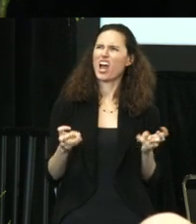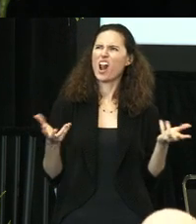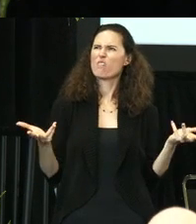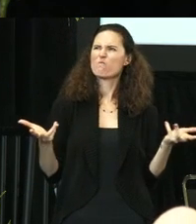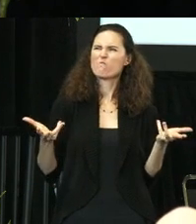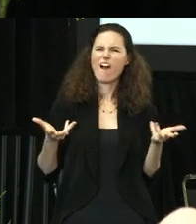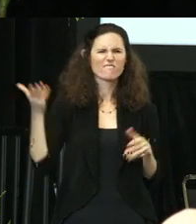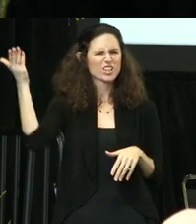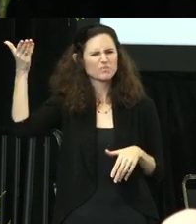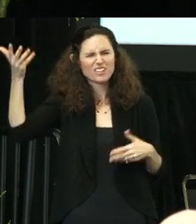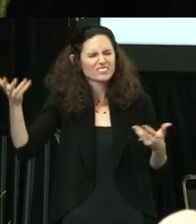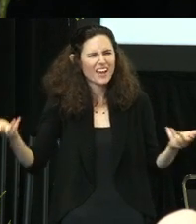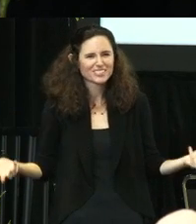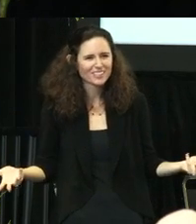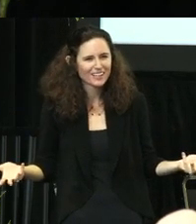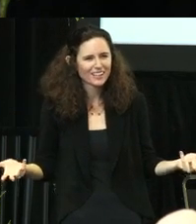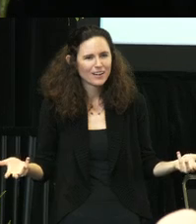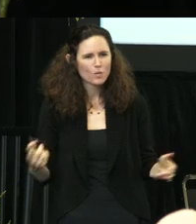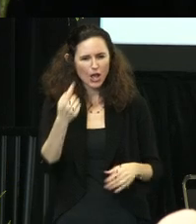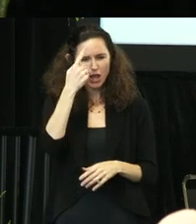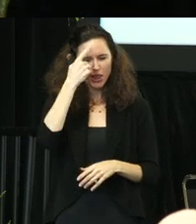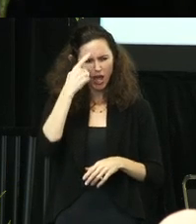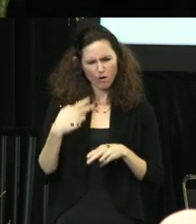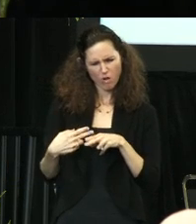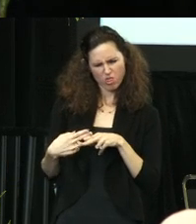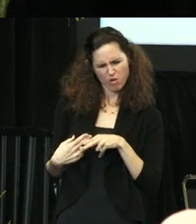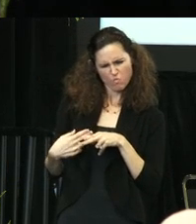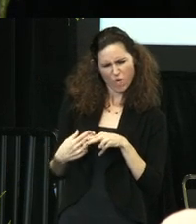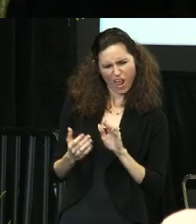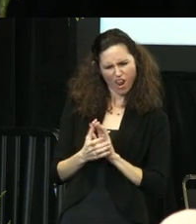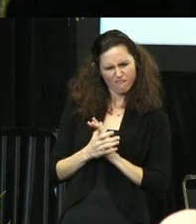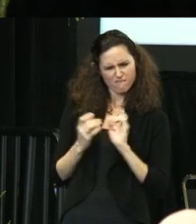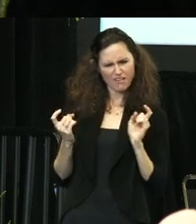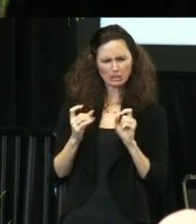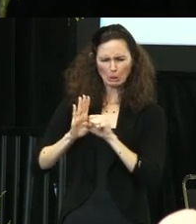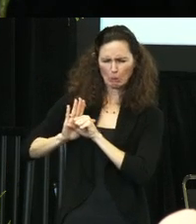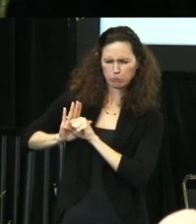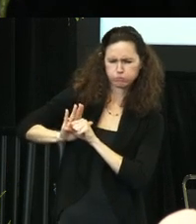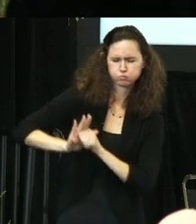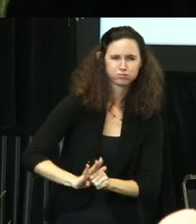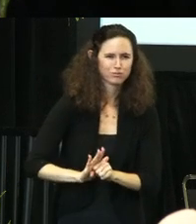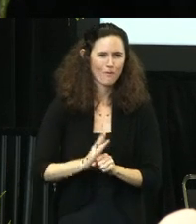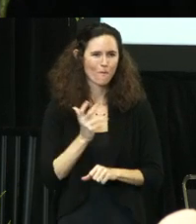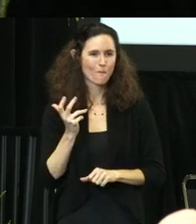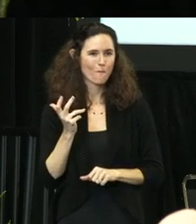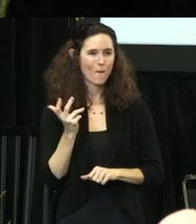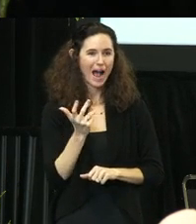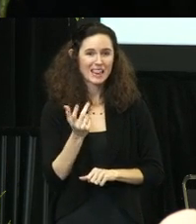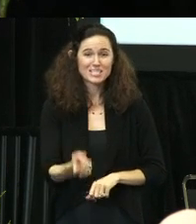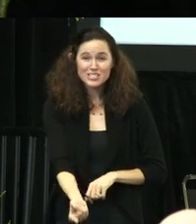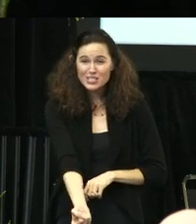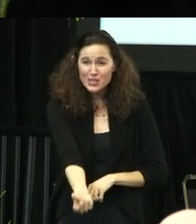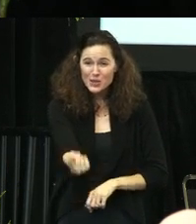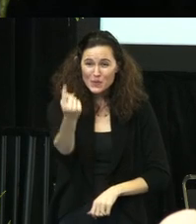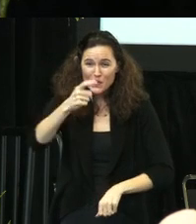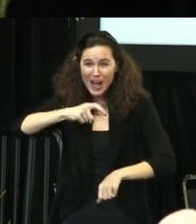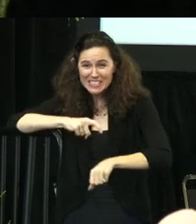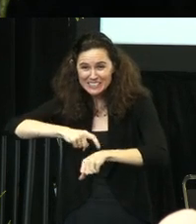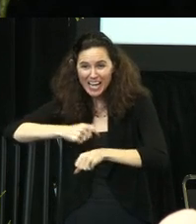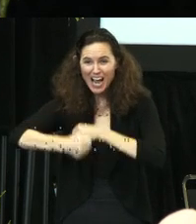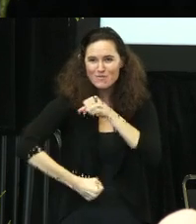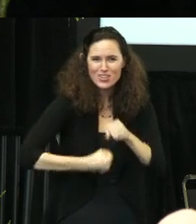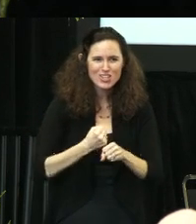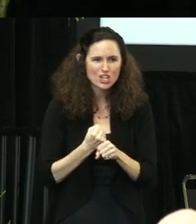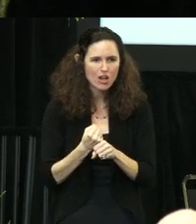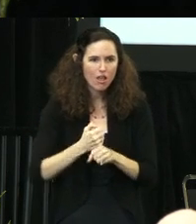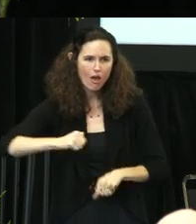this presentation is we felt the weight of Convocation bearing down on us, because this is the one time of the year, right,